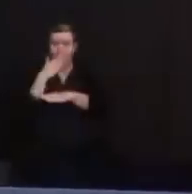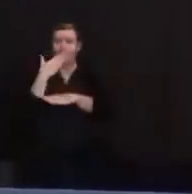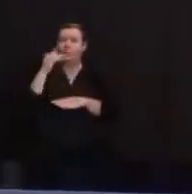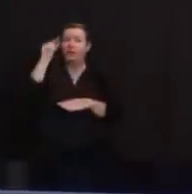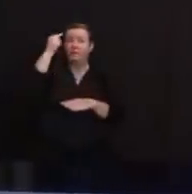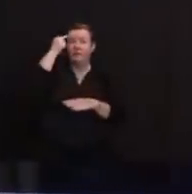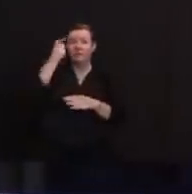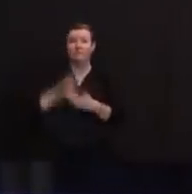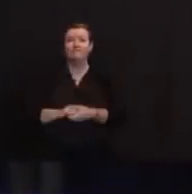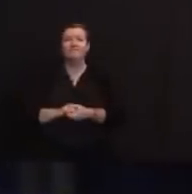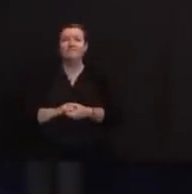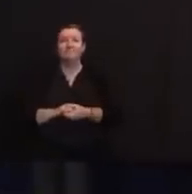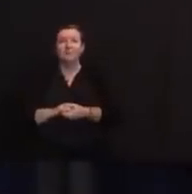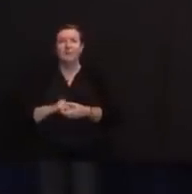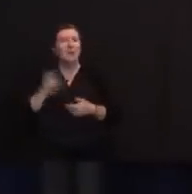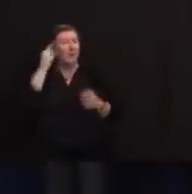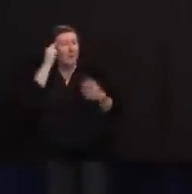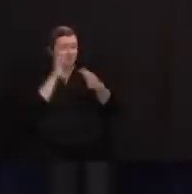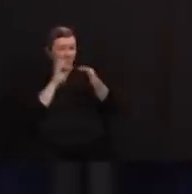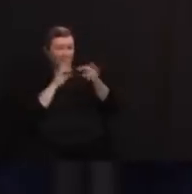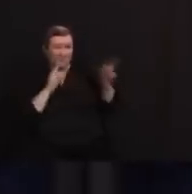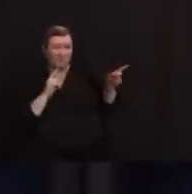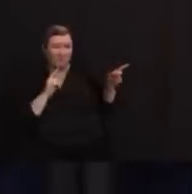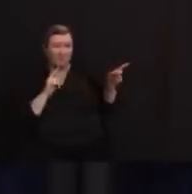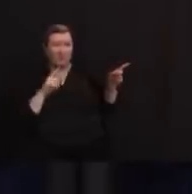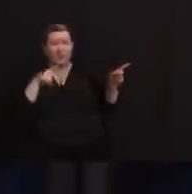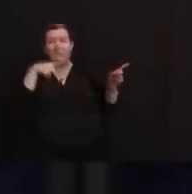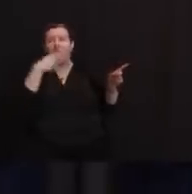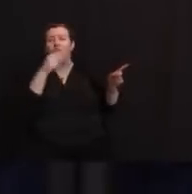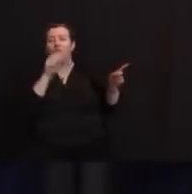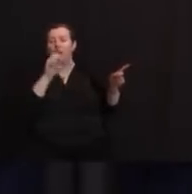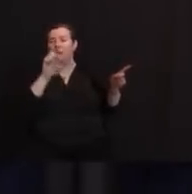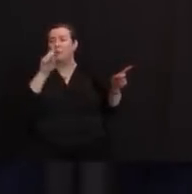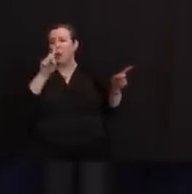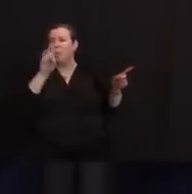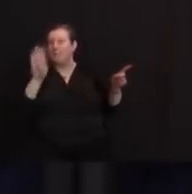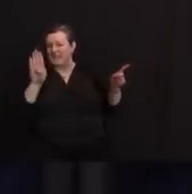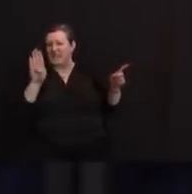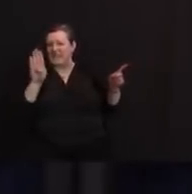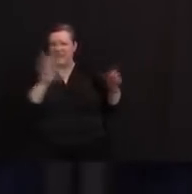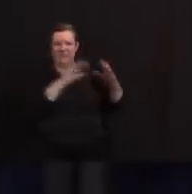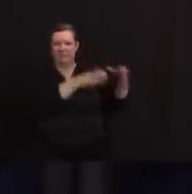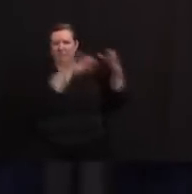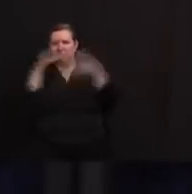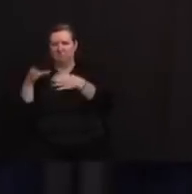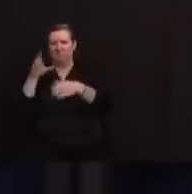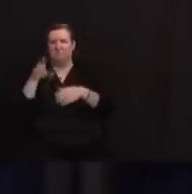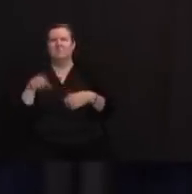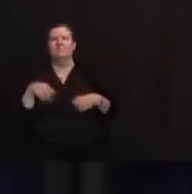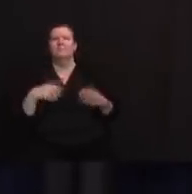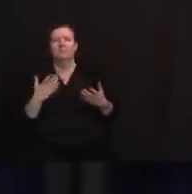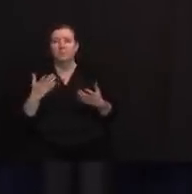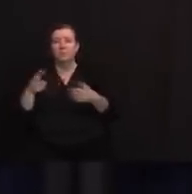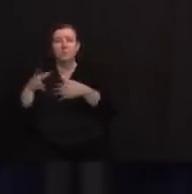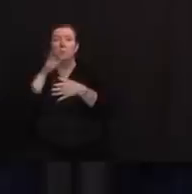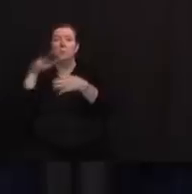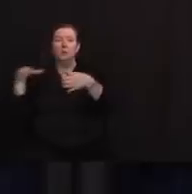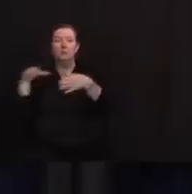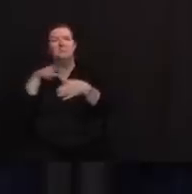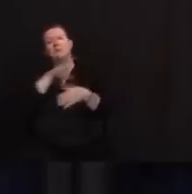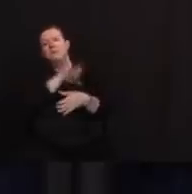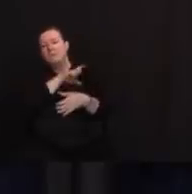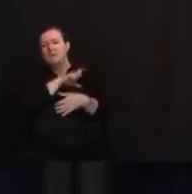we're beginning to move into Phase 1B. That phase includes law